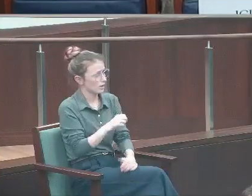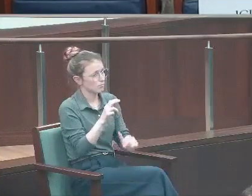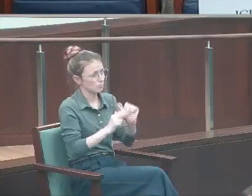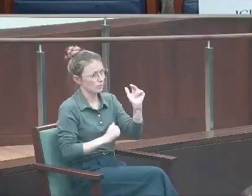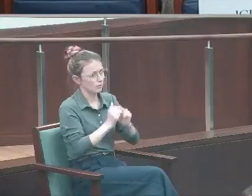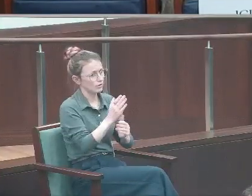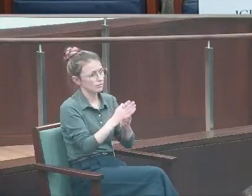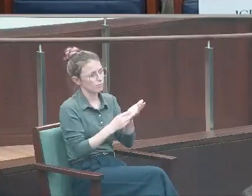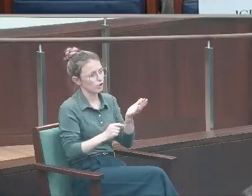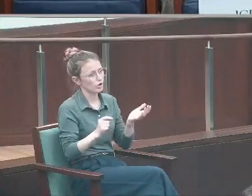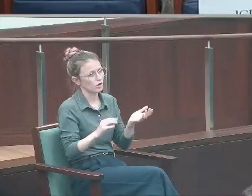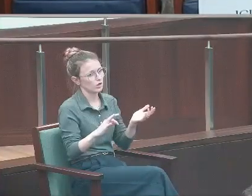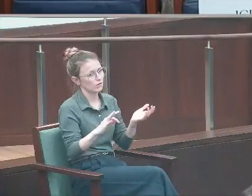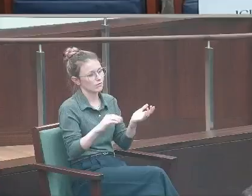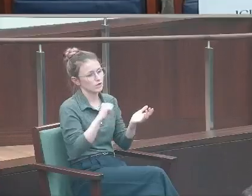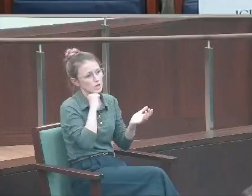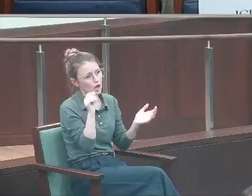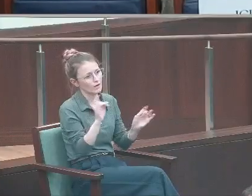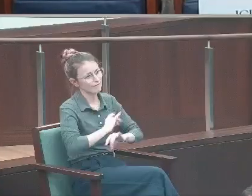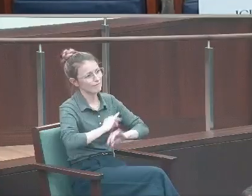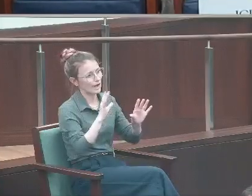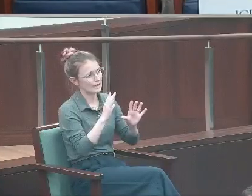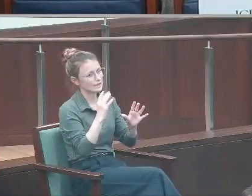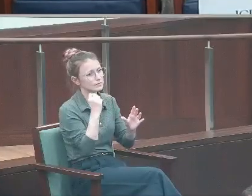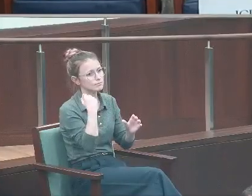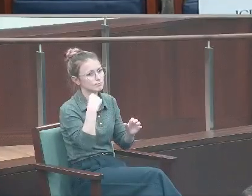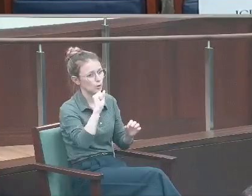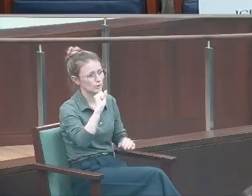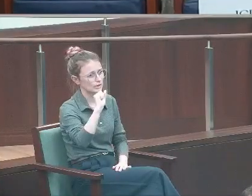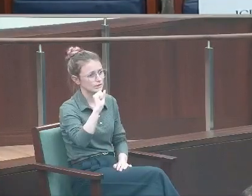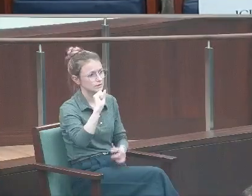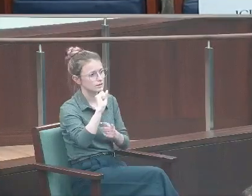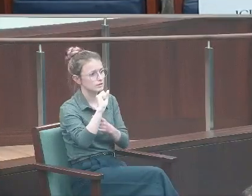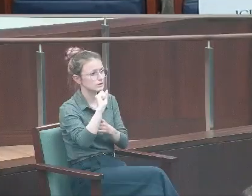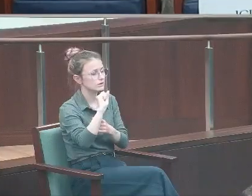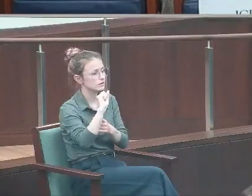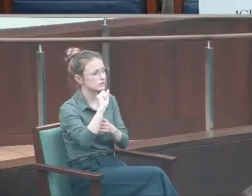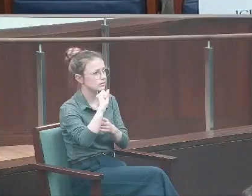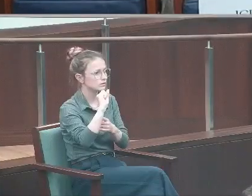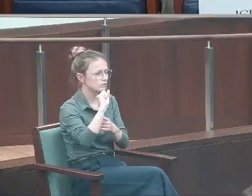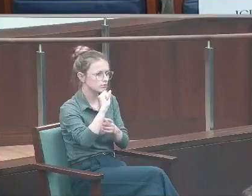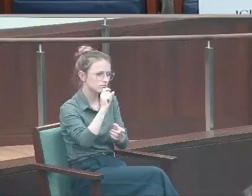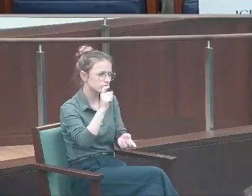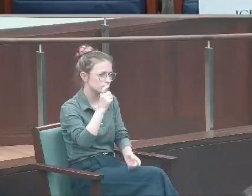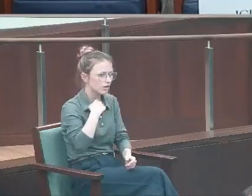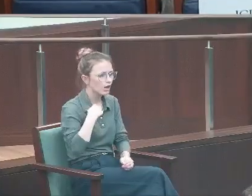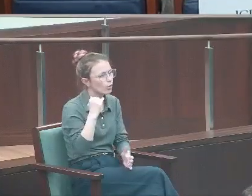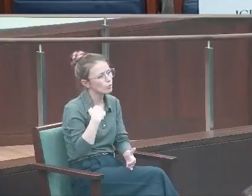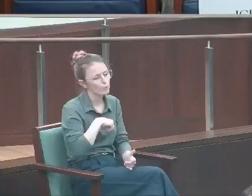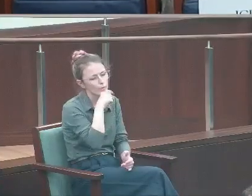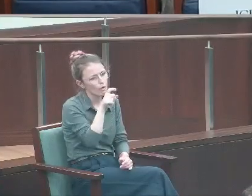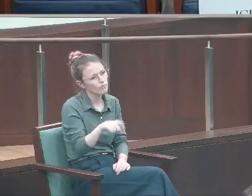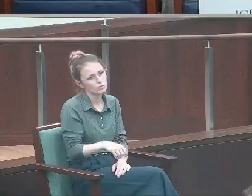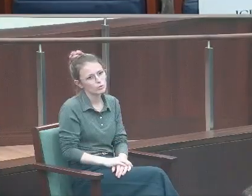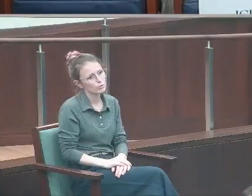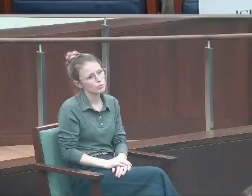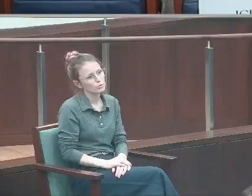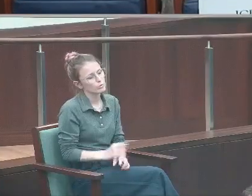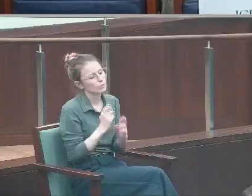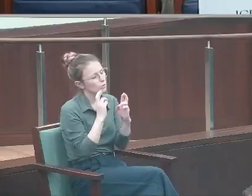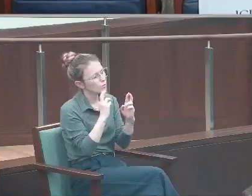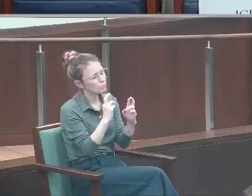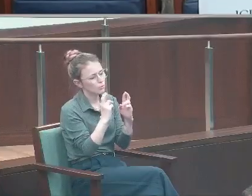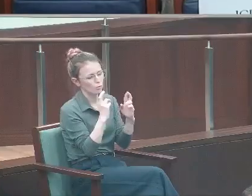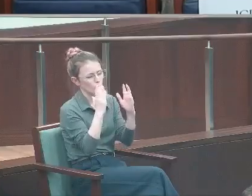of nonviolent public protest that may be a tool we need to take out of our toolkit. I hope we don't. I really hope we